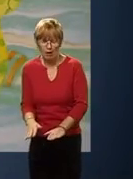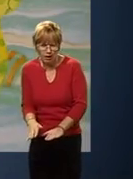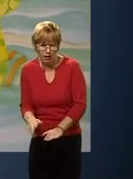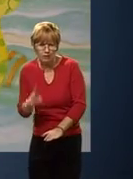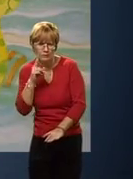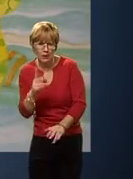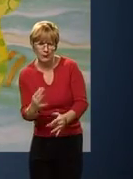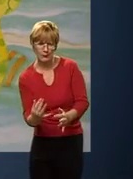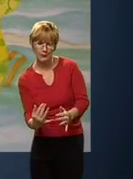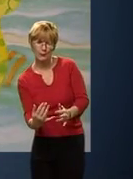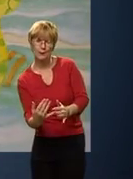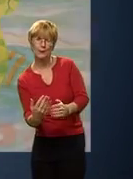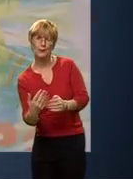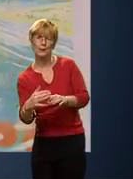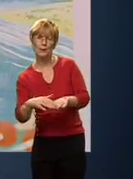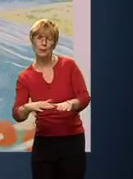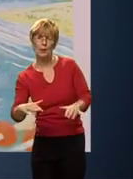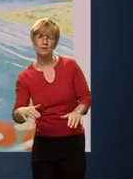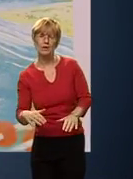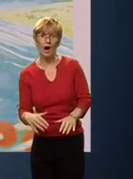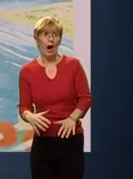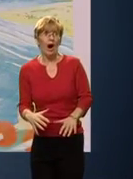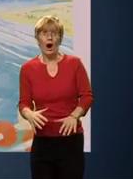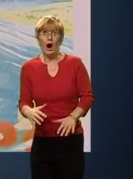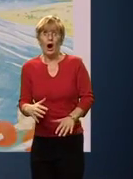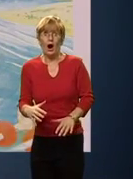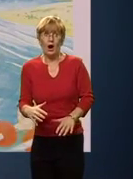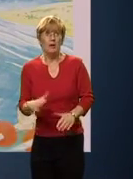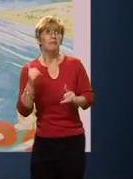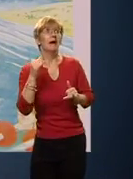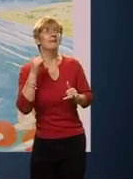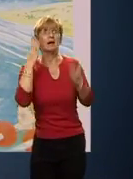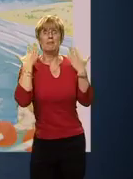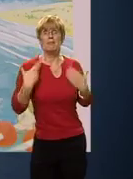saw something silvery in the water. Perhaps it was a mermaid.